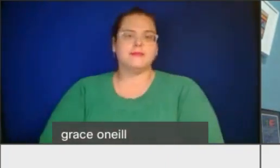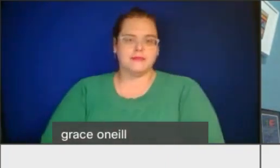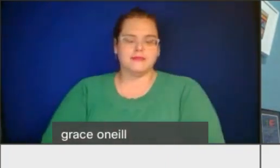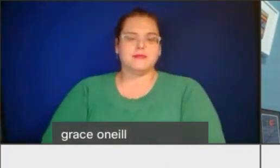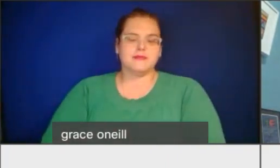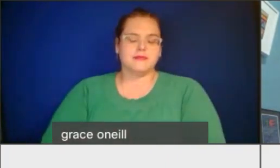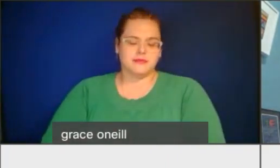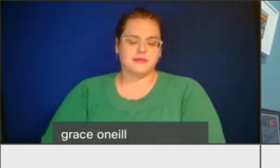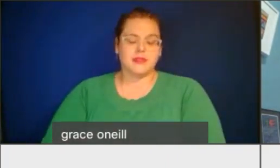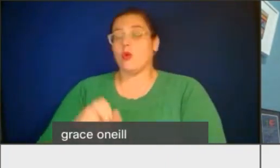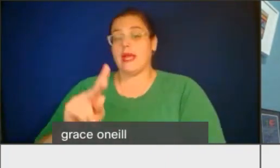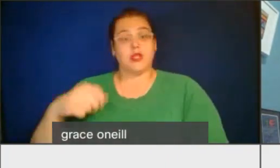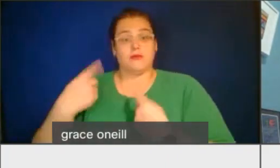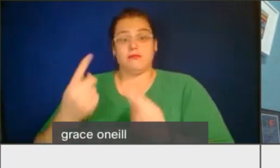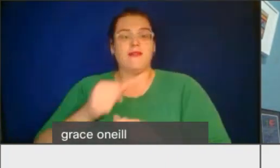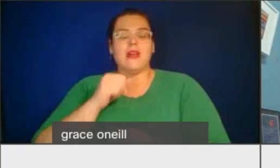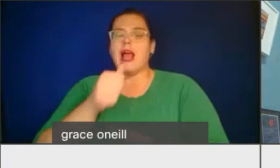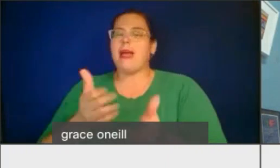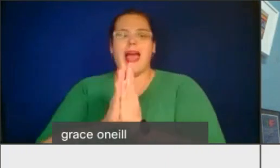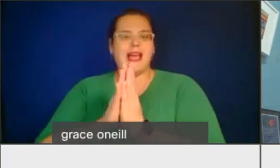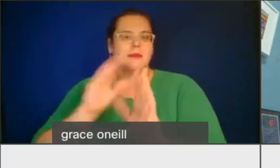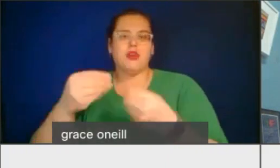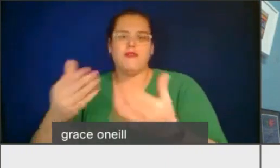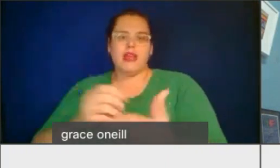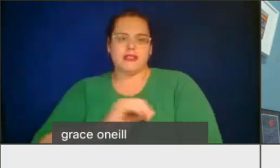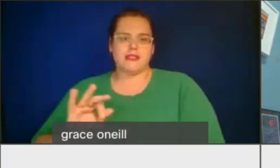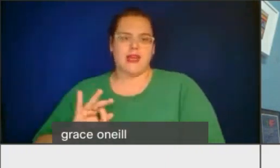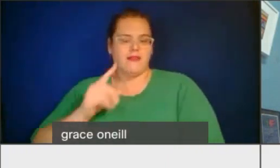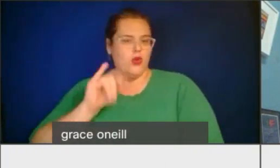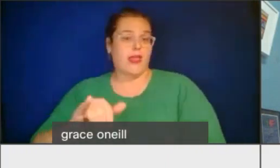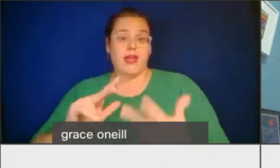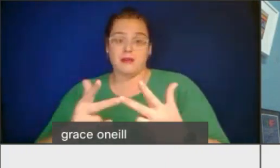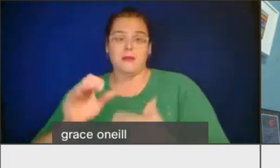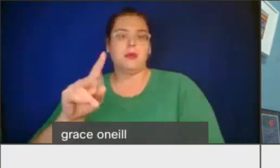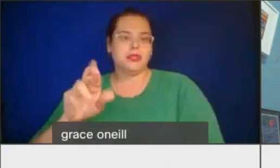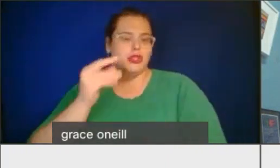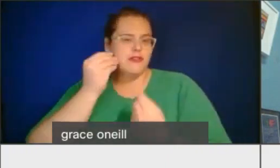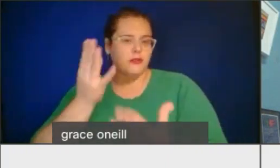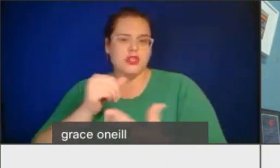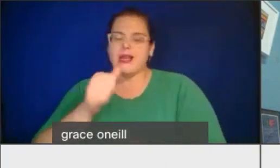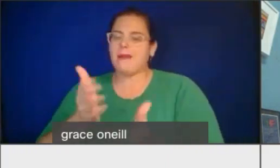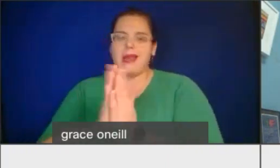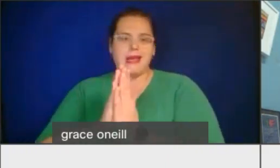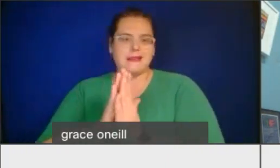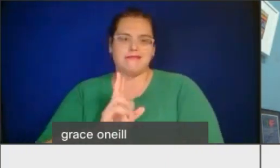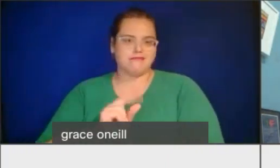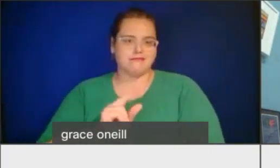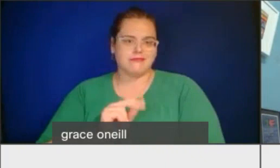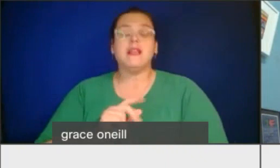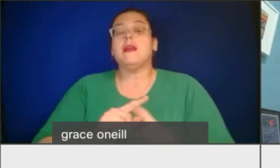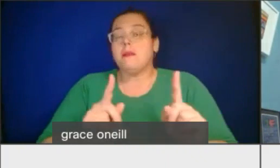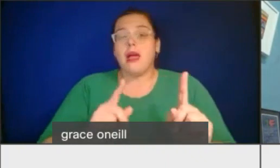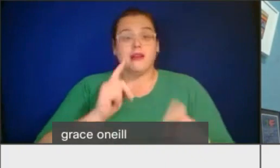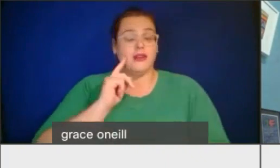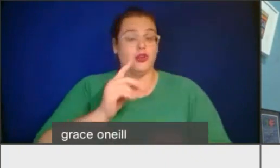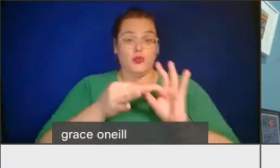they have not been asking for provider staff booster information, but we have been asking for booster information